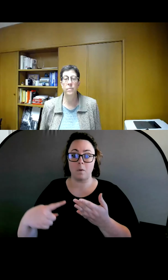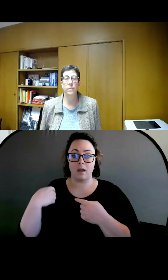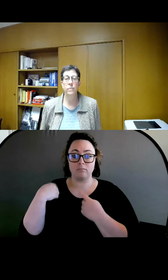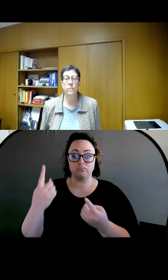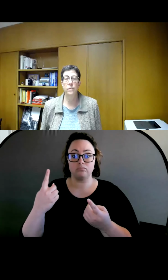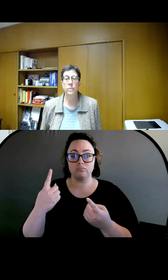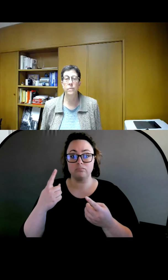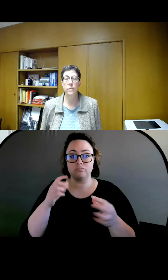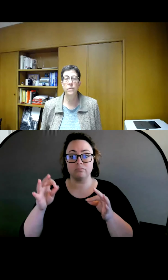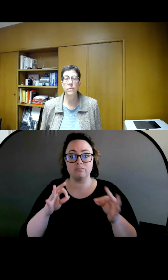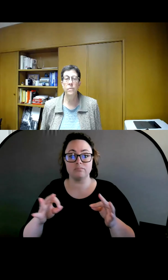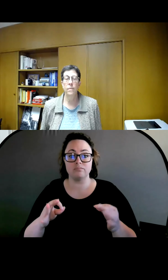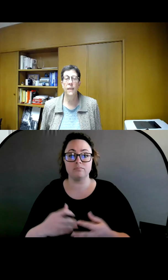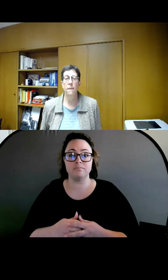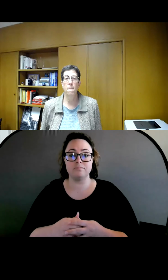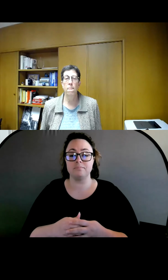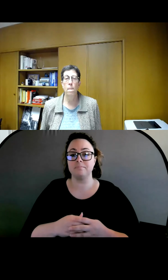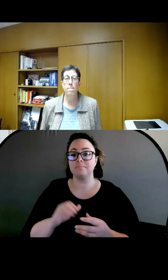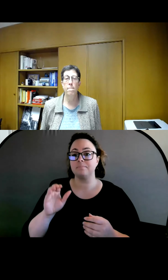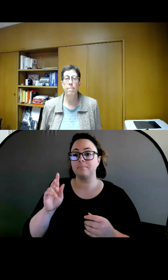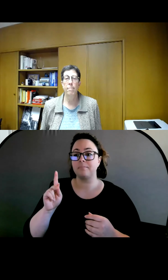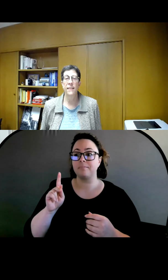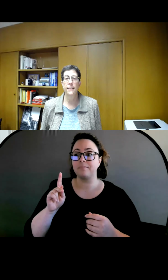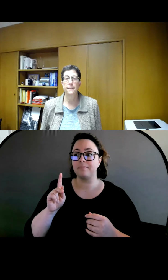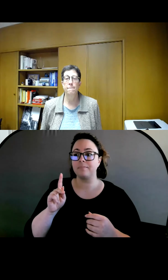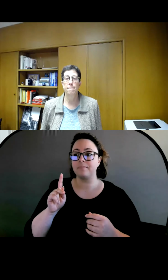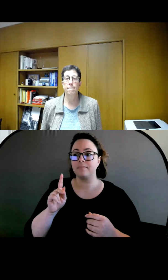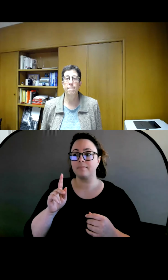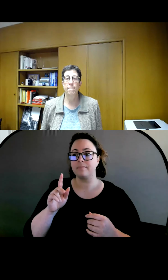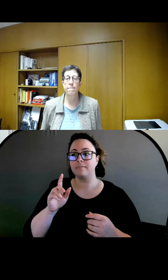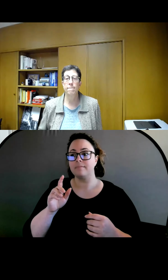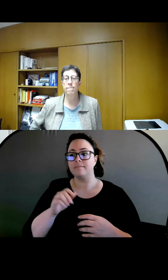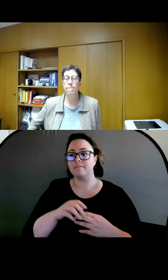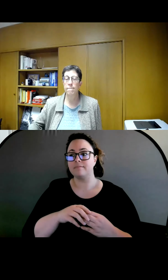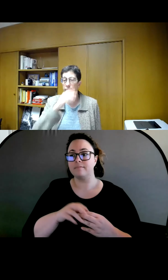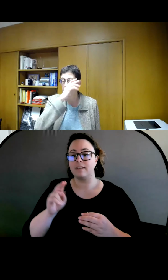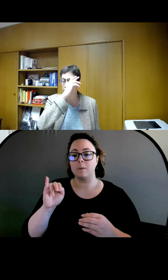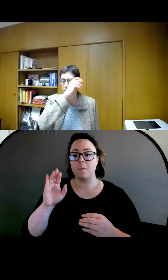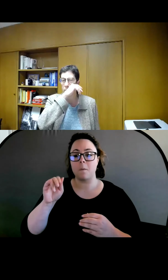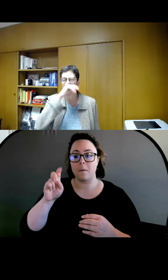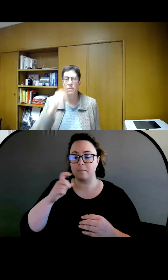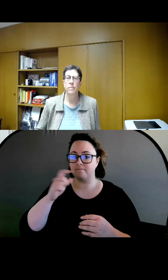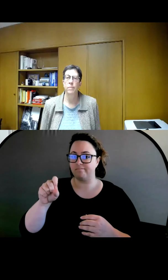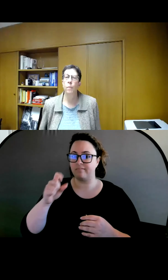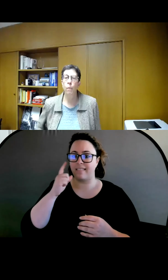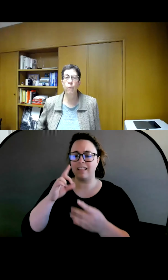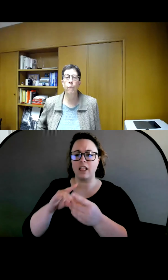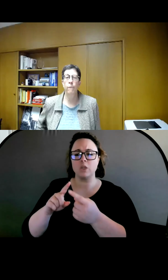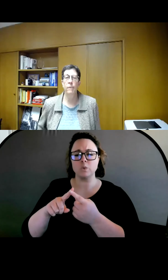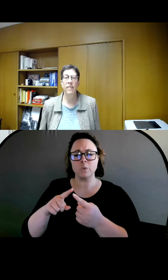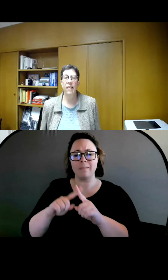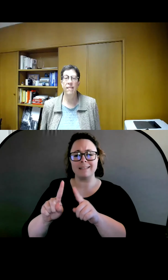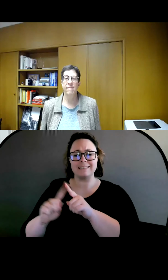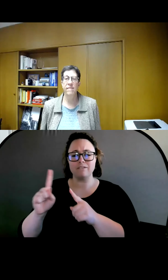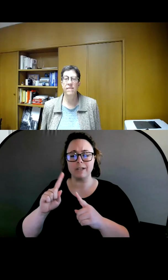you. We have a question here, and I think it relates to the bruises you were showing. Mm-hmm.